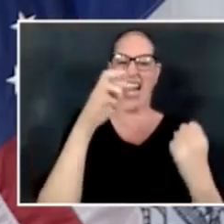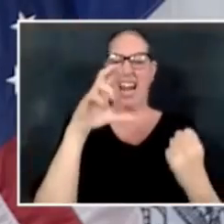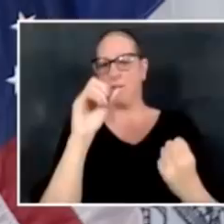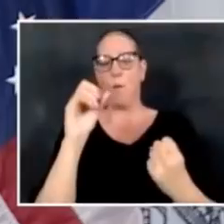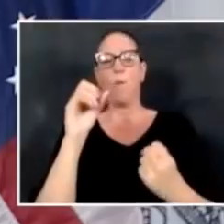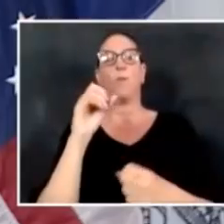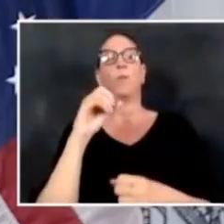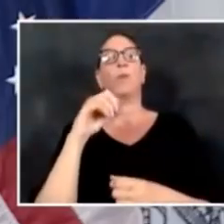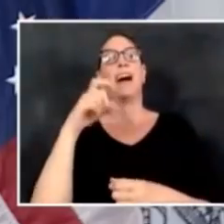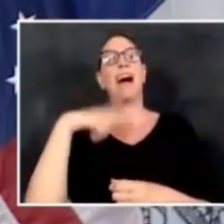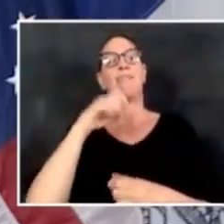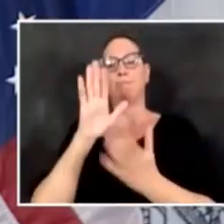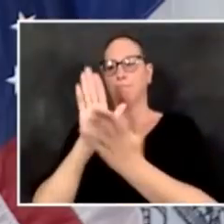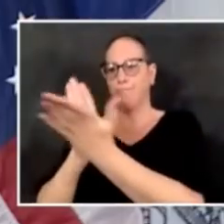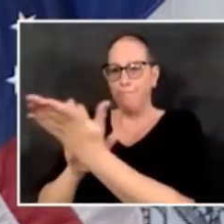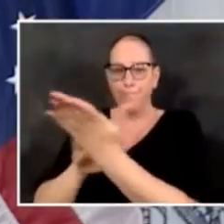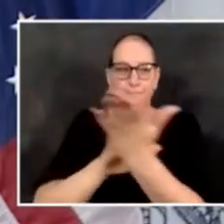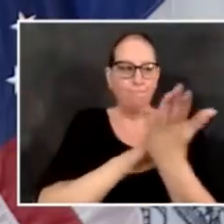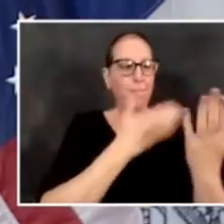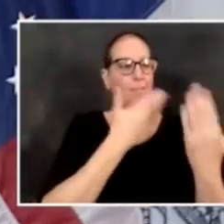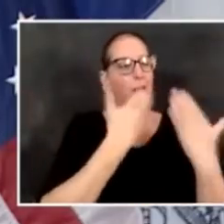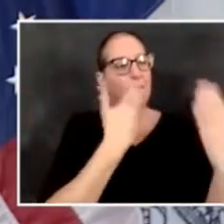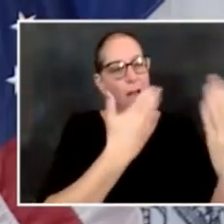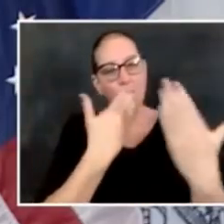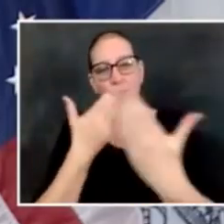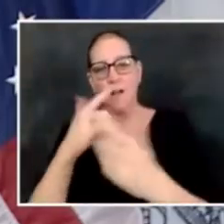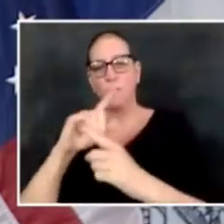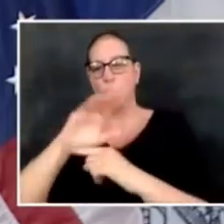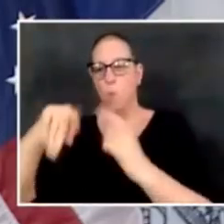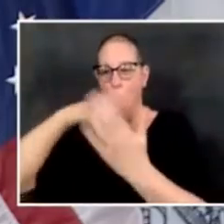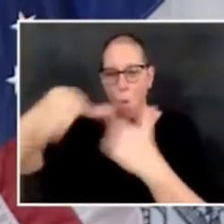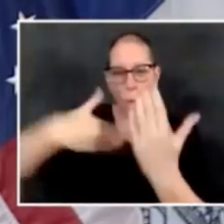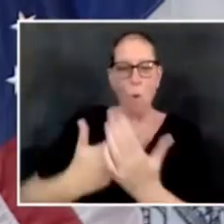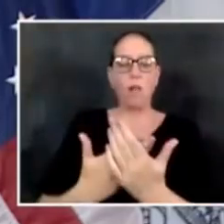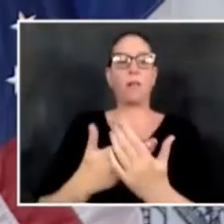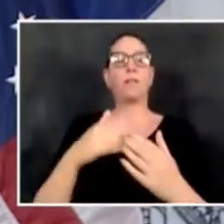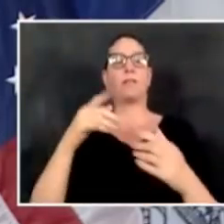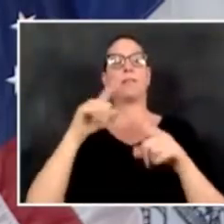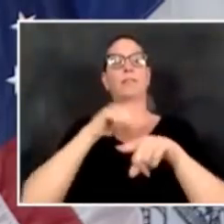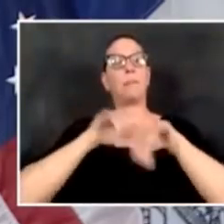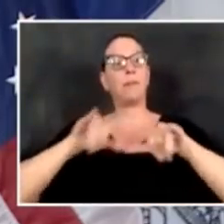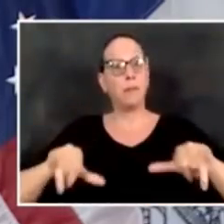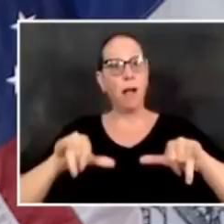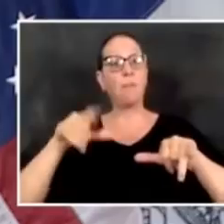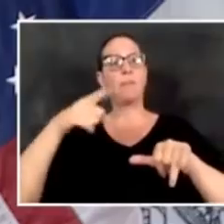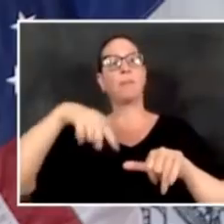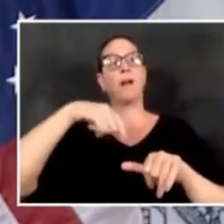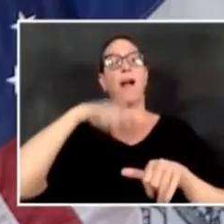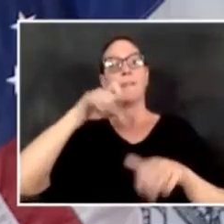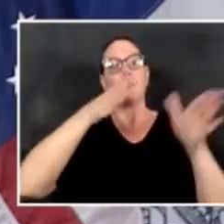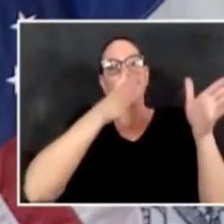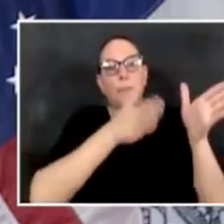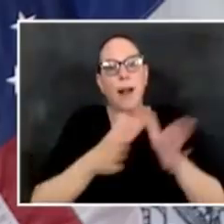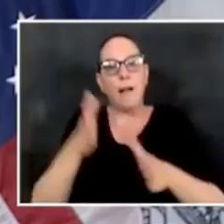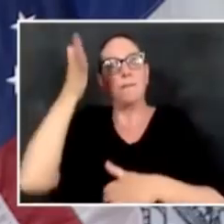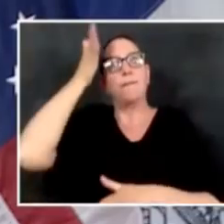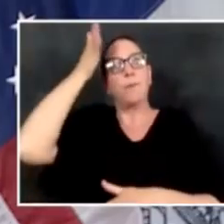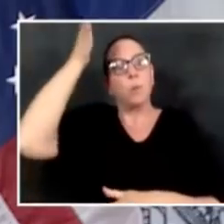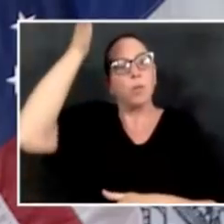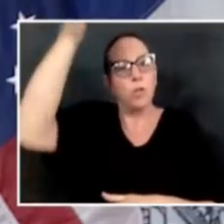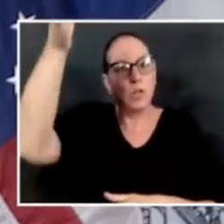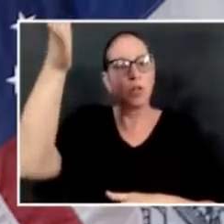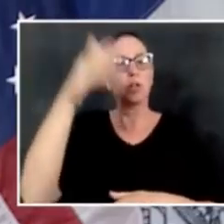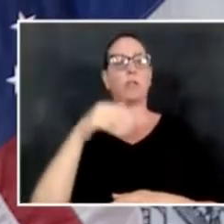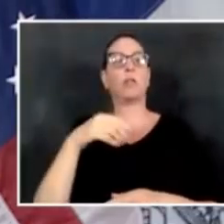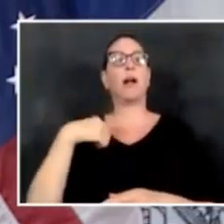It means providing the services we need as part of a restart and a recovery. All the things we want to do.